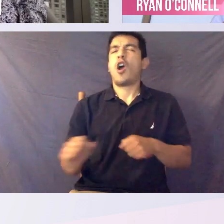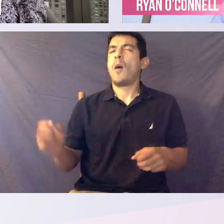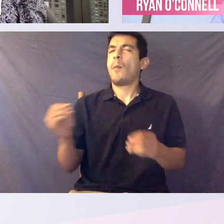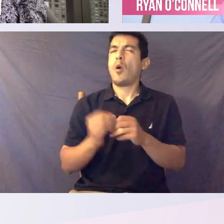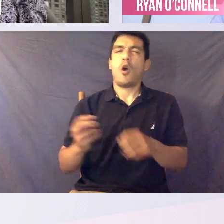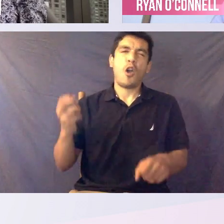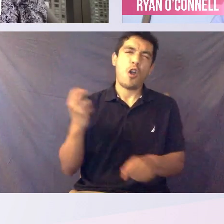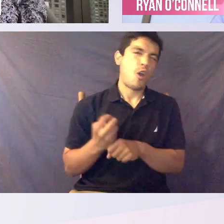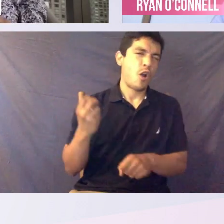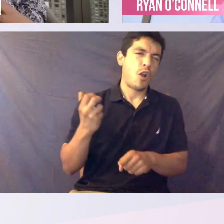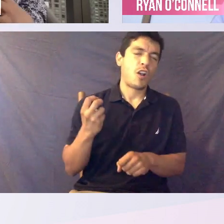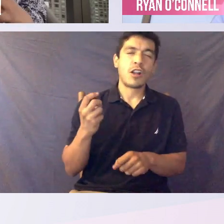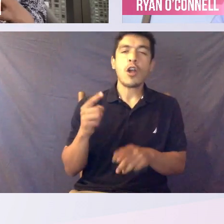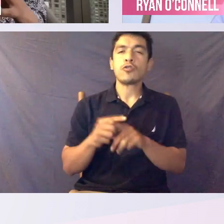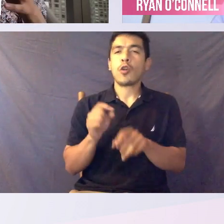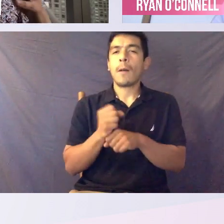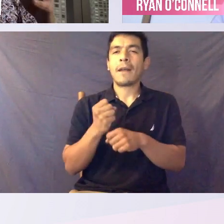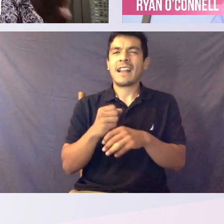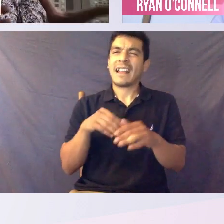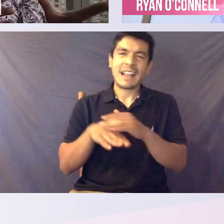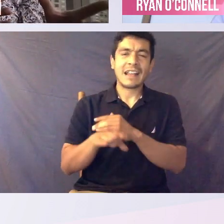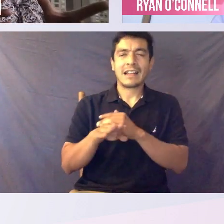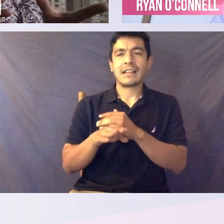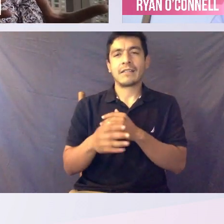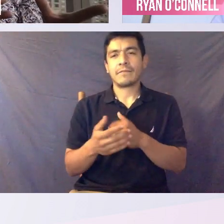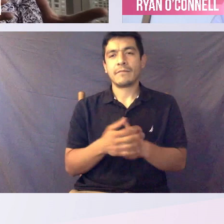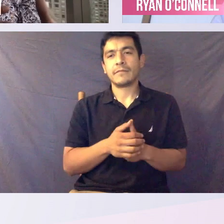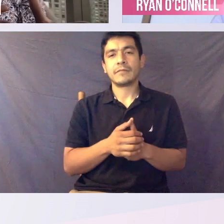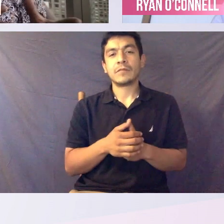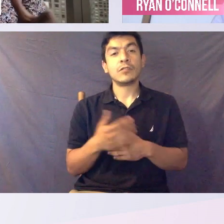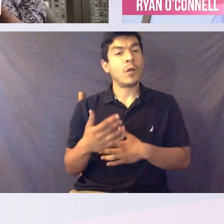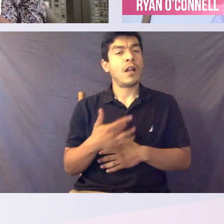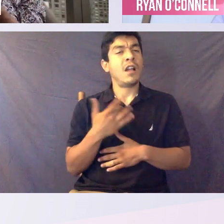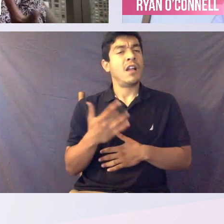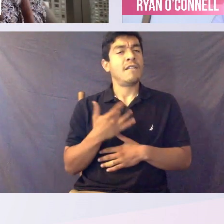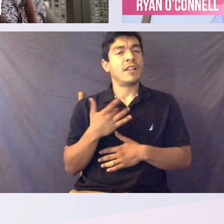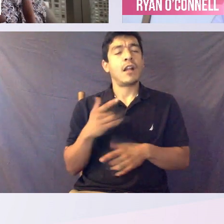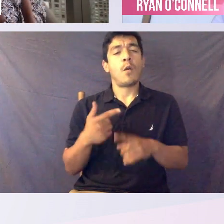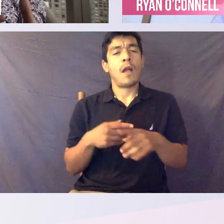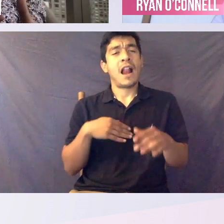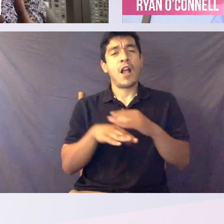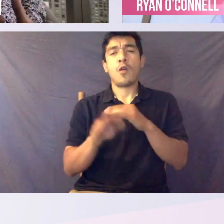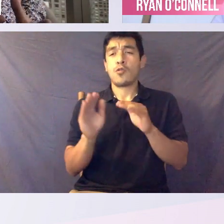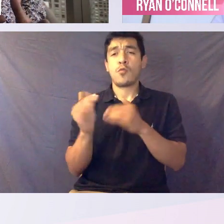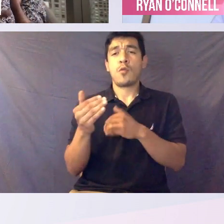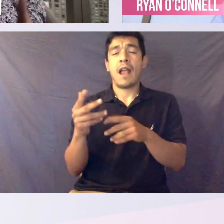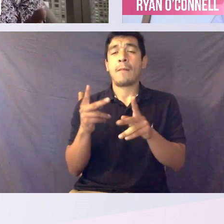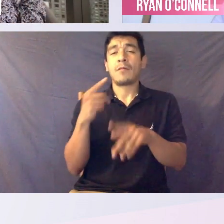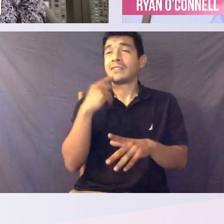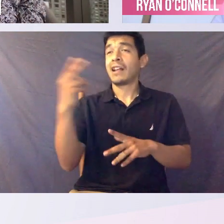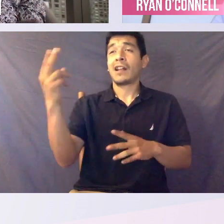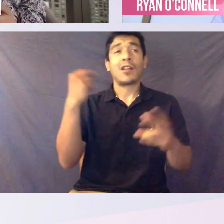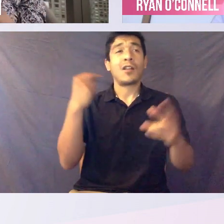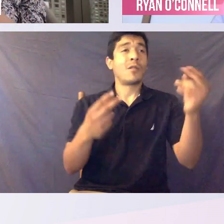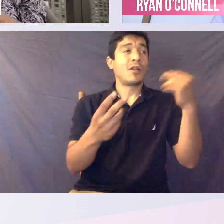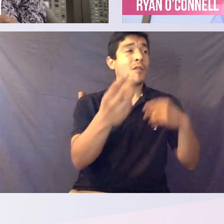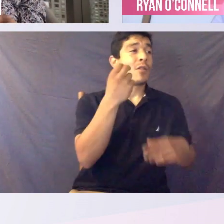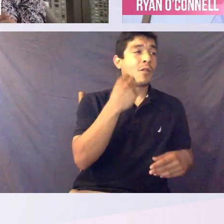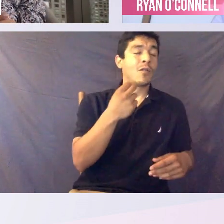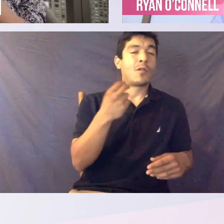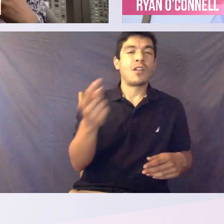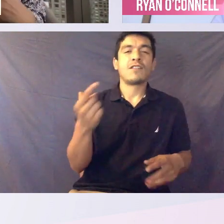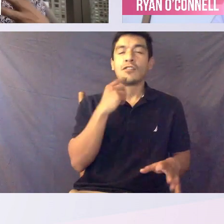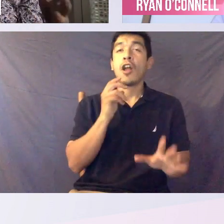make inroads. So my feeling when I was going into rooms and being told no was, okay, you're just not the